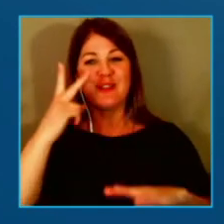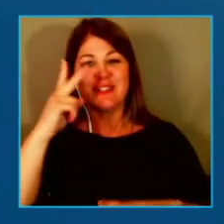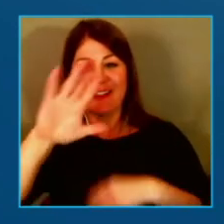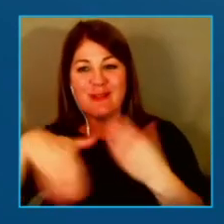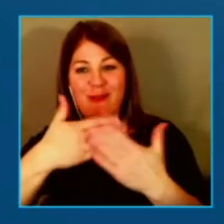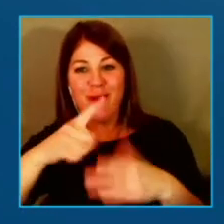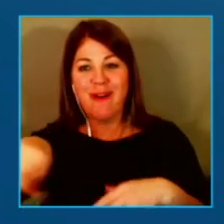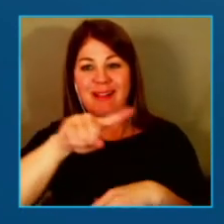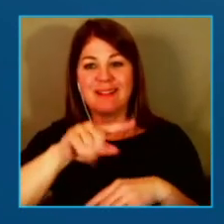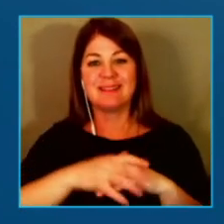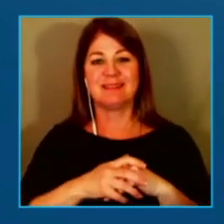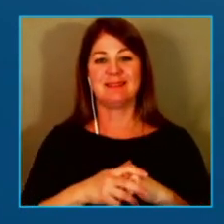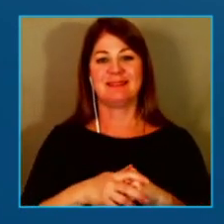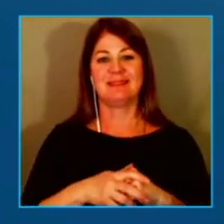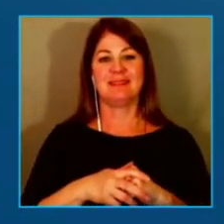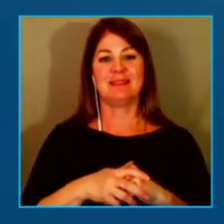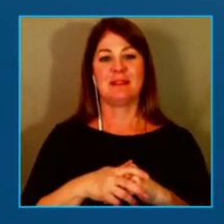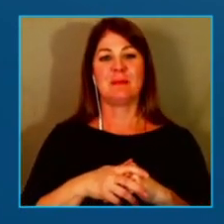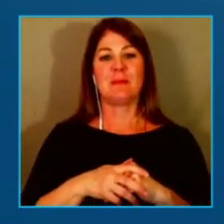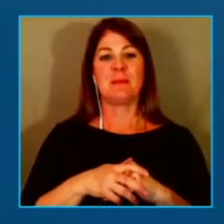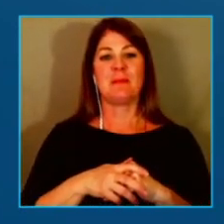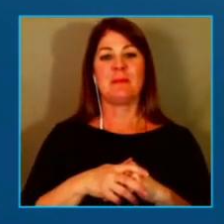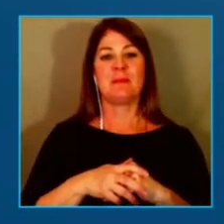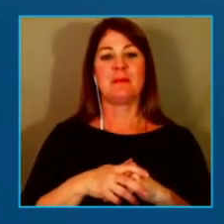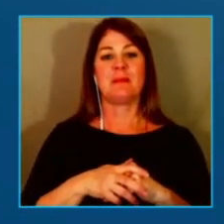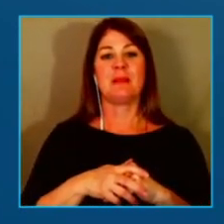As Chair Roosevelt mentioned,